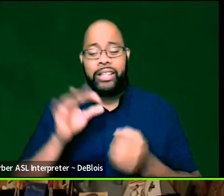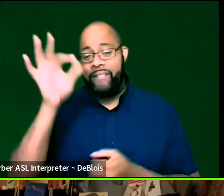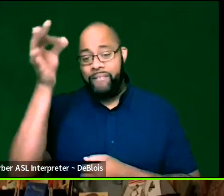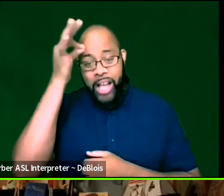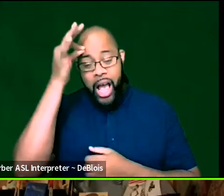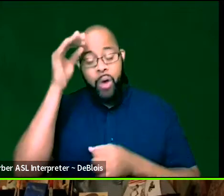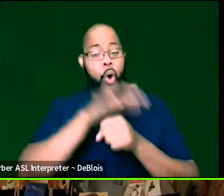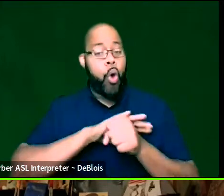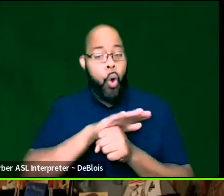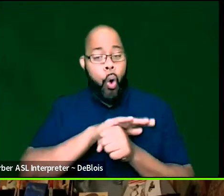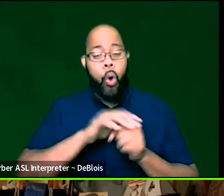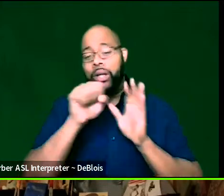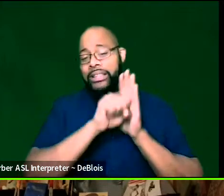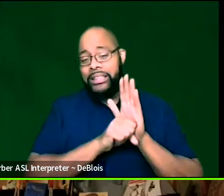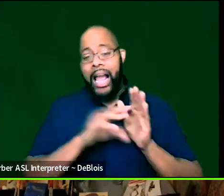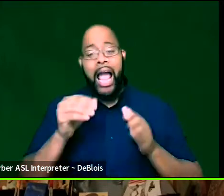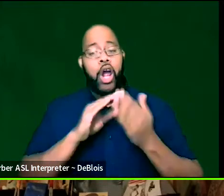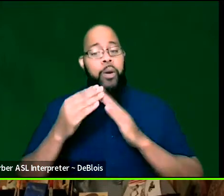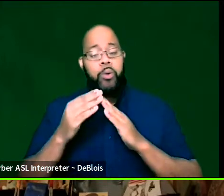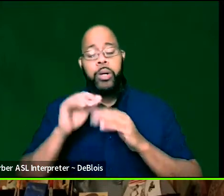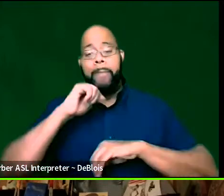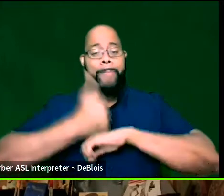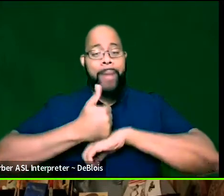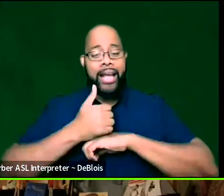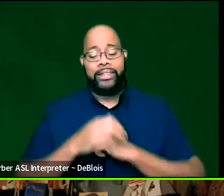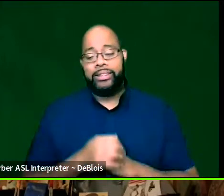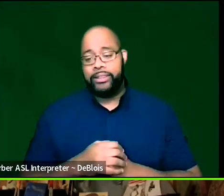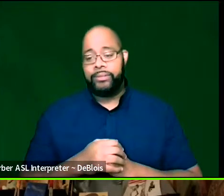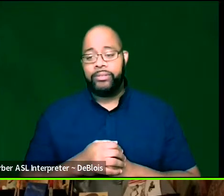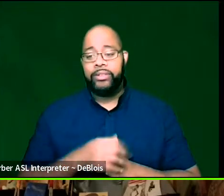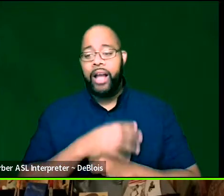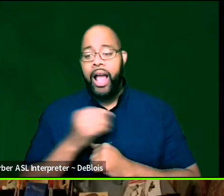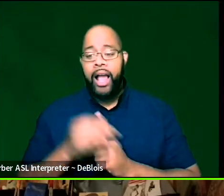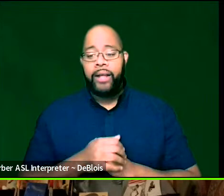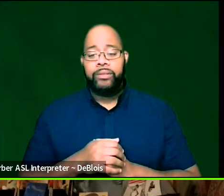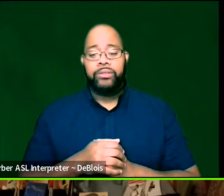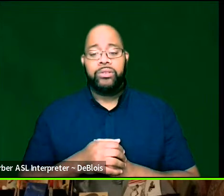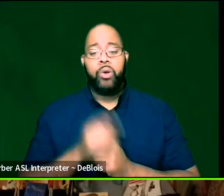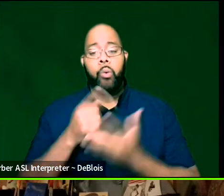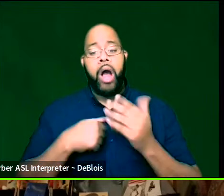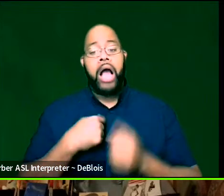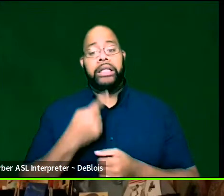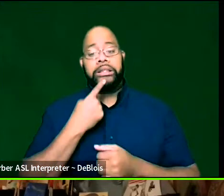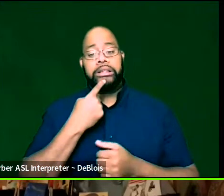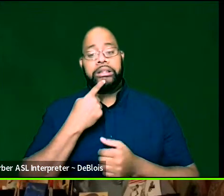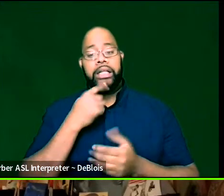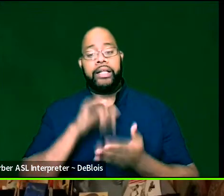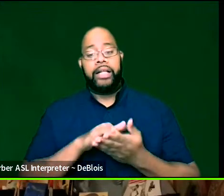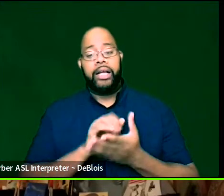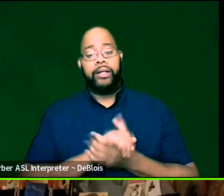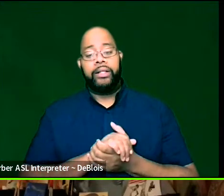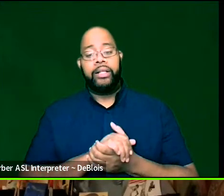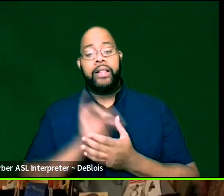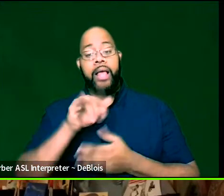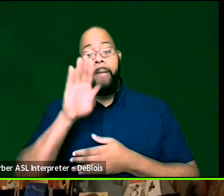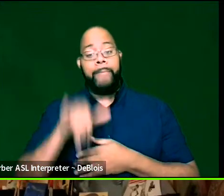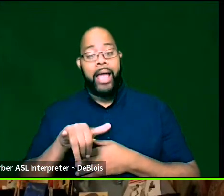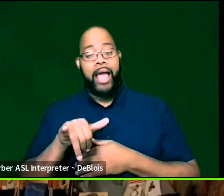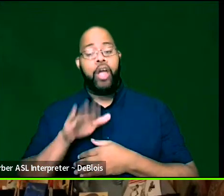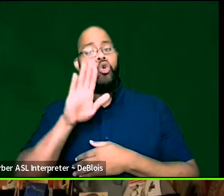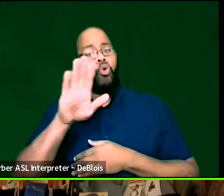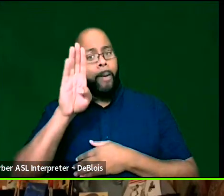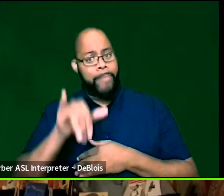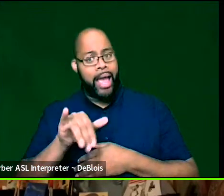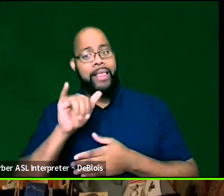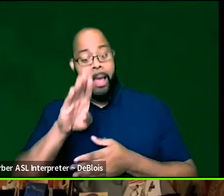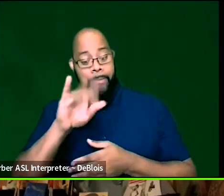federal, local, state, and community-based. And what I say is that this bay is your bay,